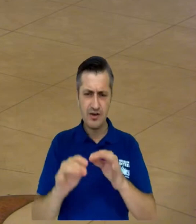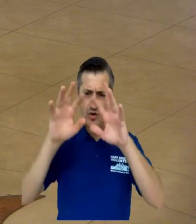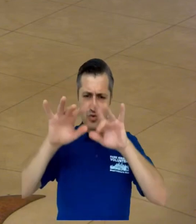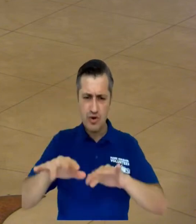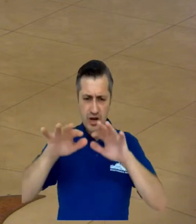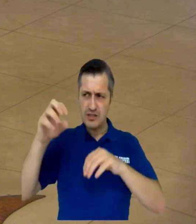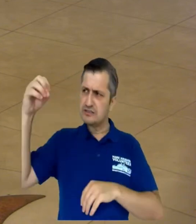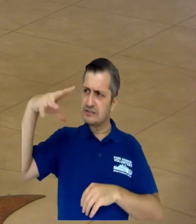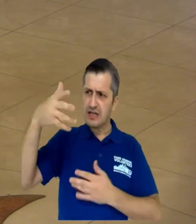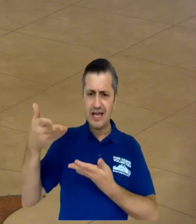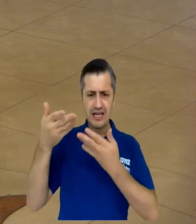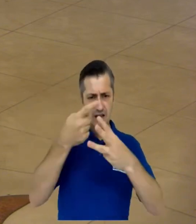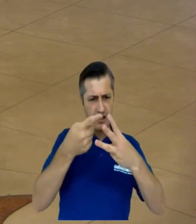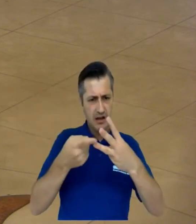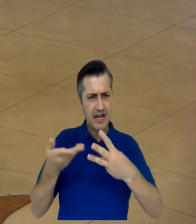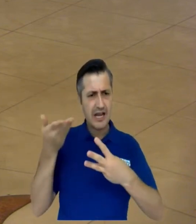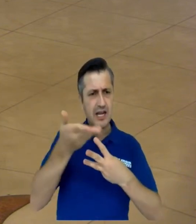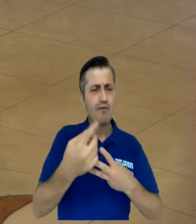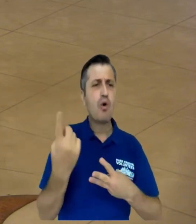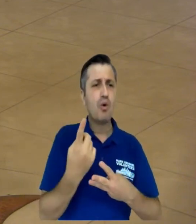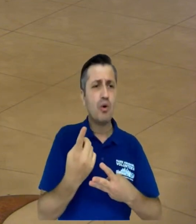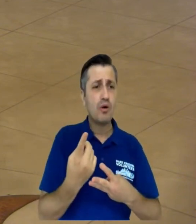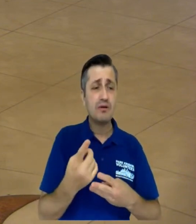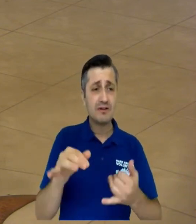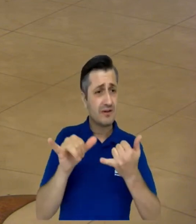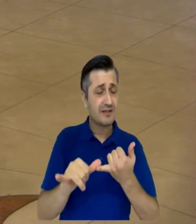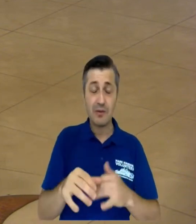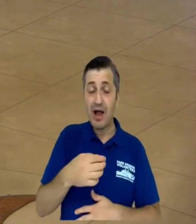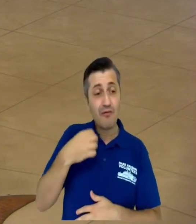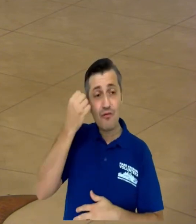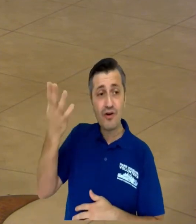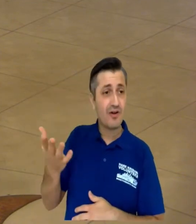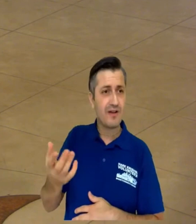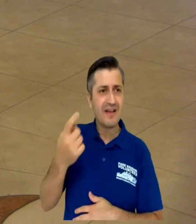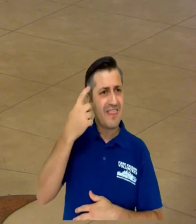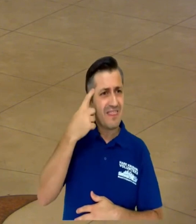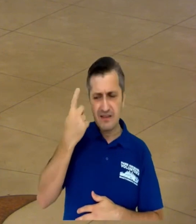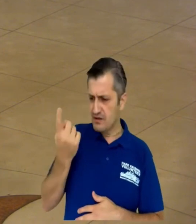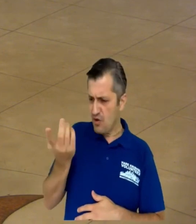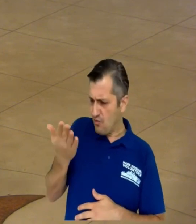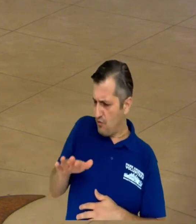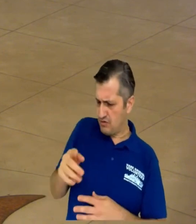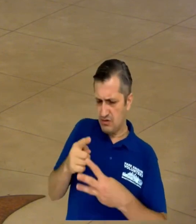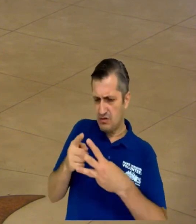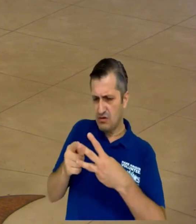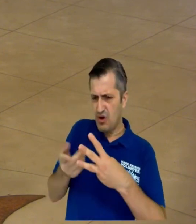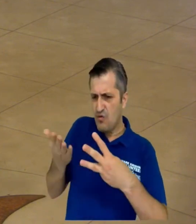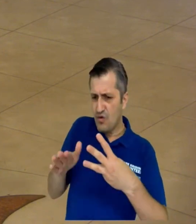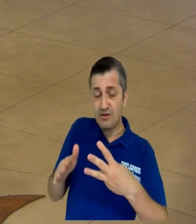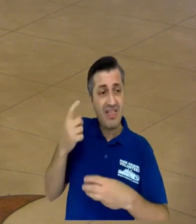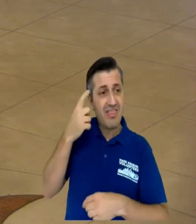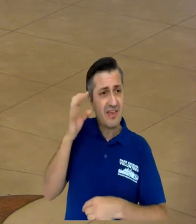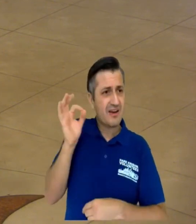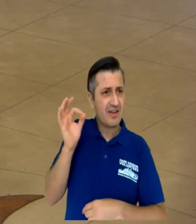the sun that we're using for the solar panels, where is it coming from? People forget that. And therefore they don't appreciate